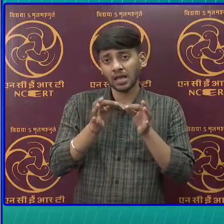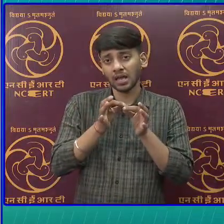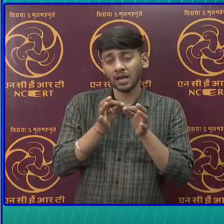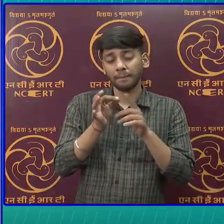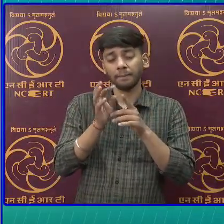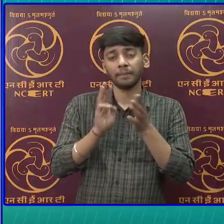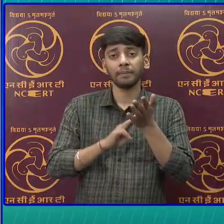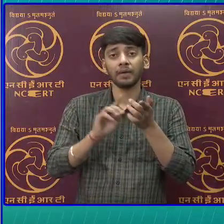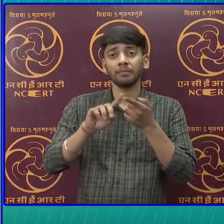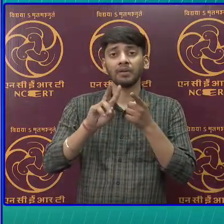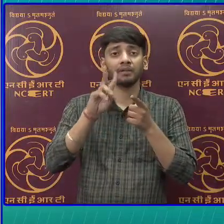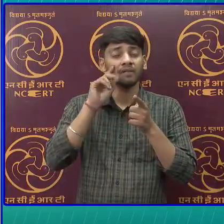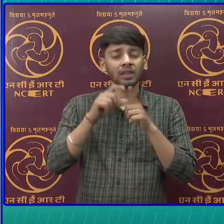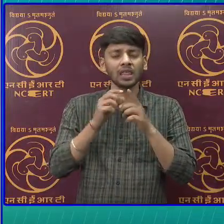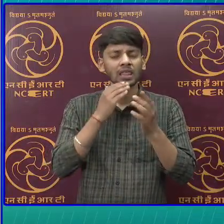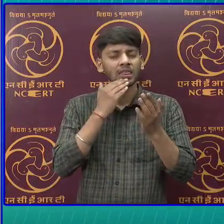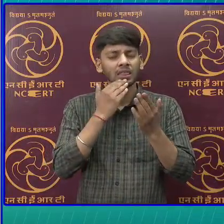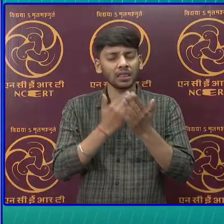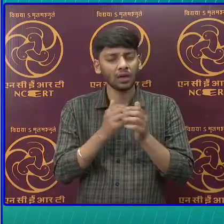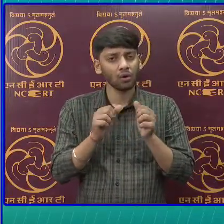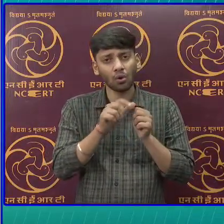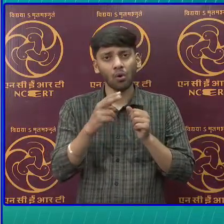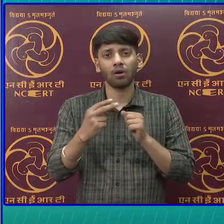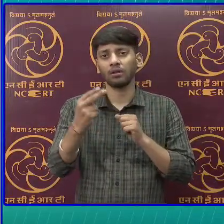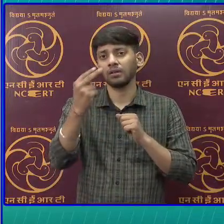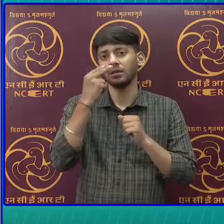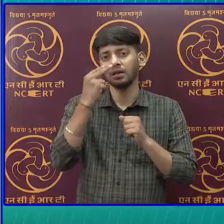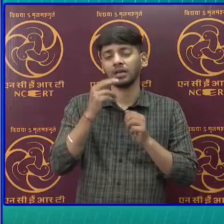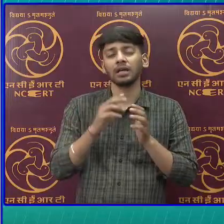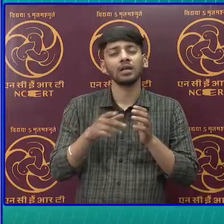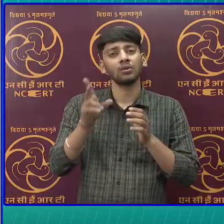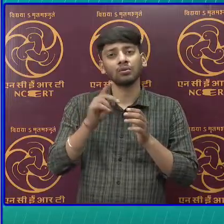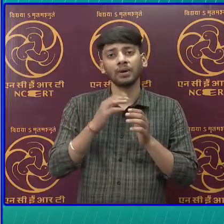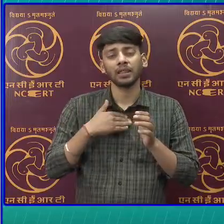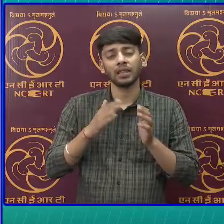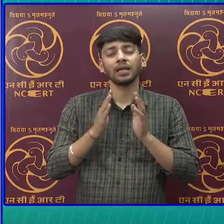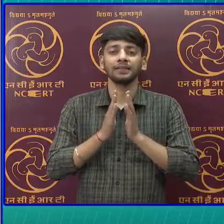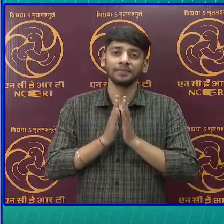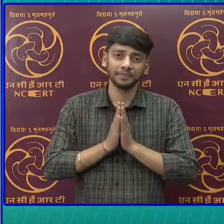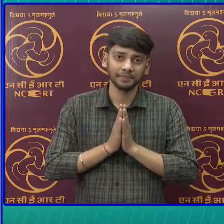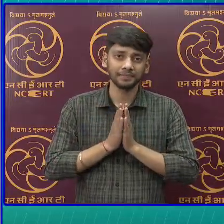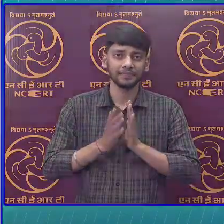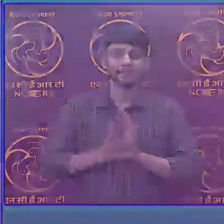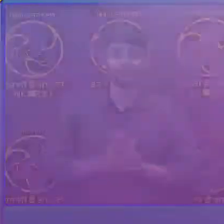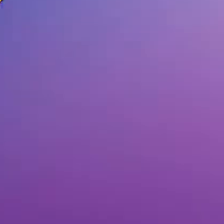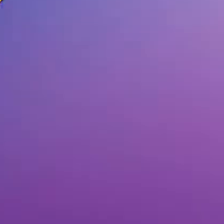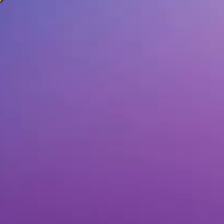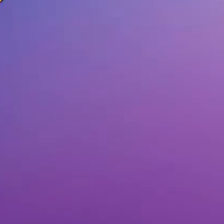eVidya channels. So thank you so much viewers once again, and namaskar to all of you.